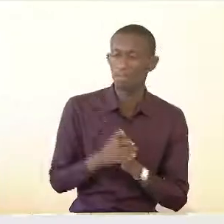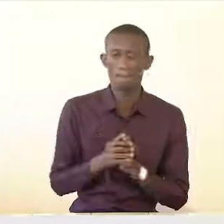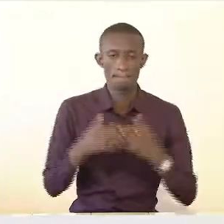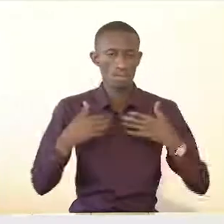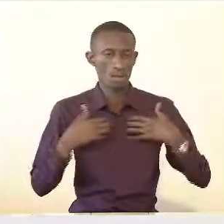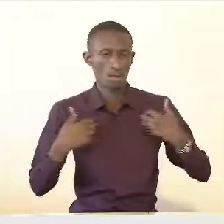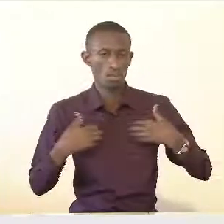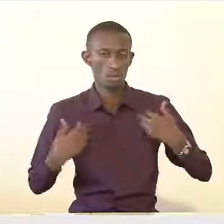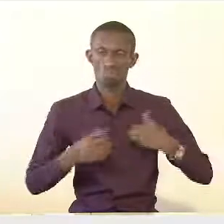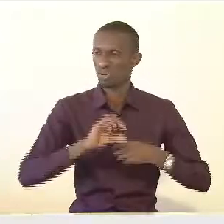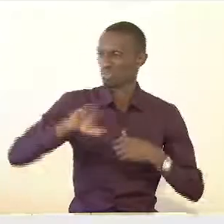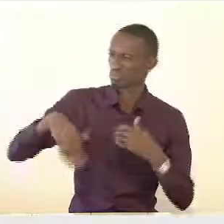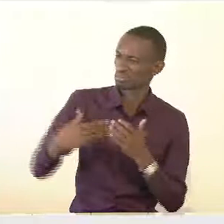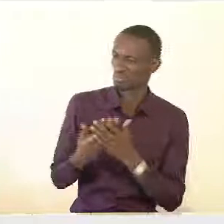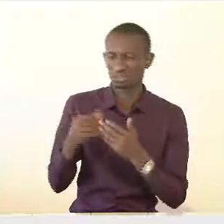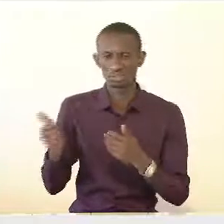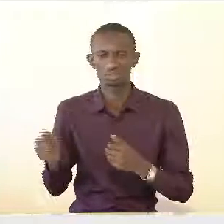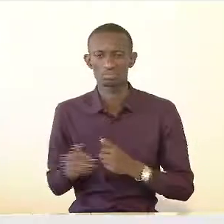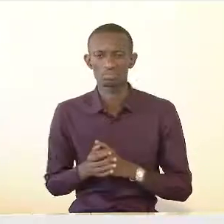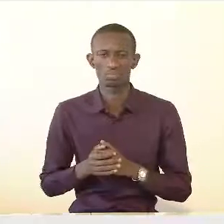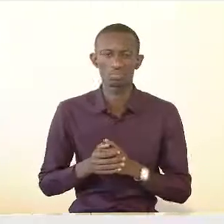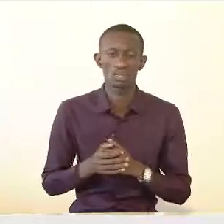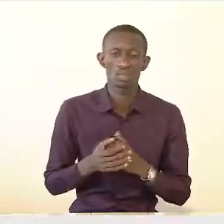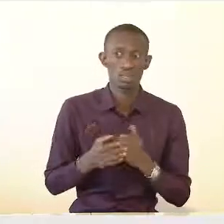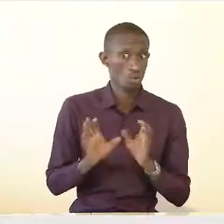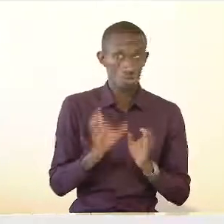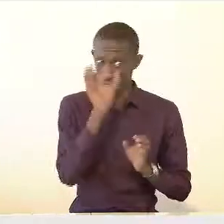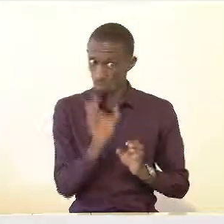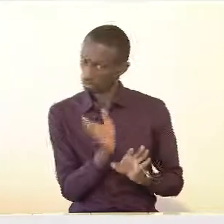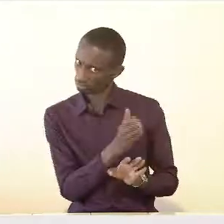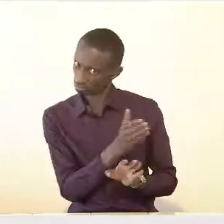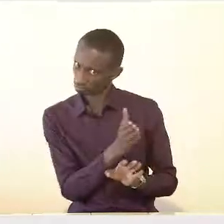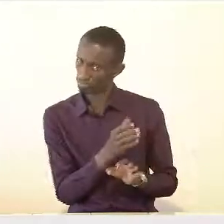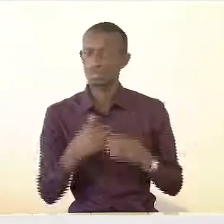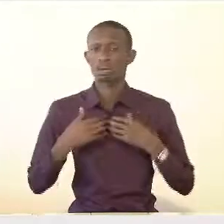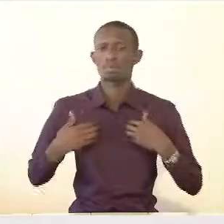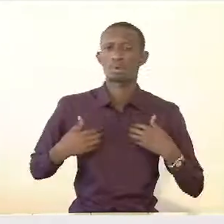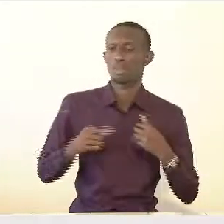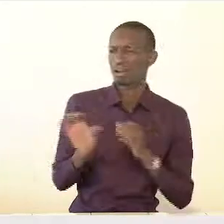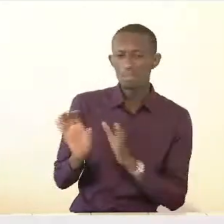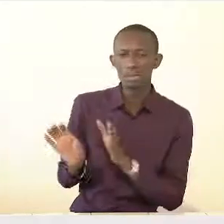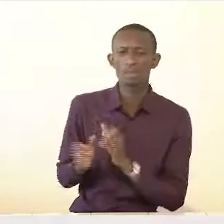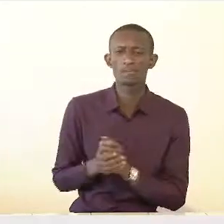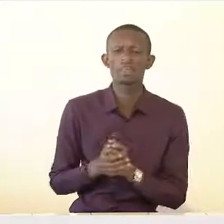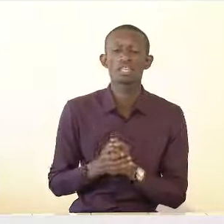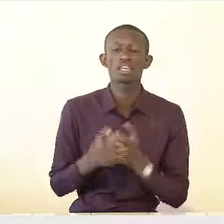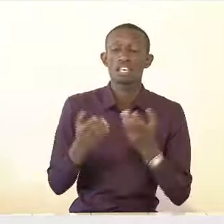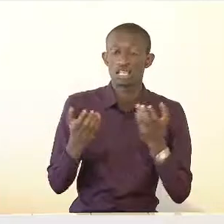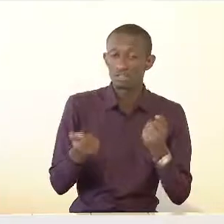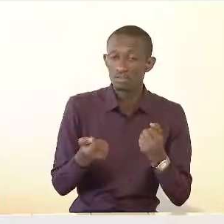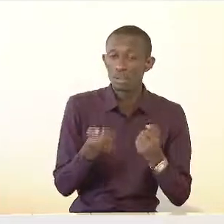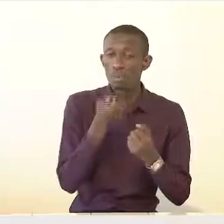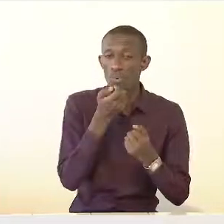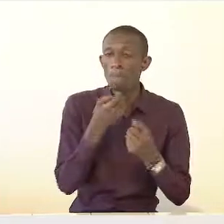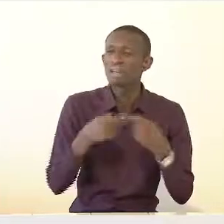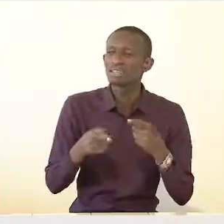the animals, with exception of birds, rely on external source of heat, and they